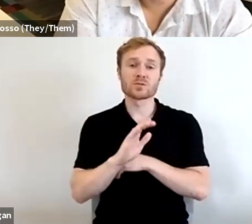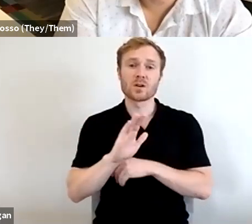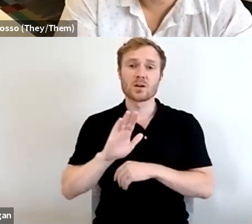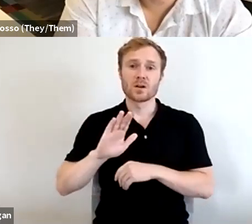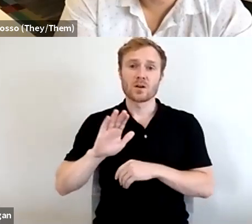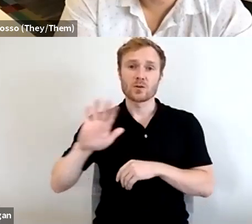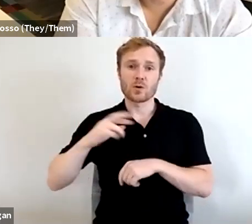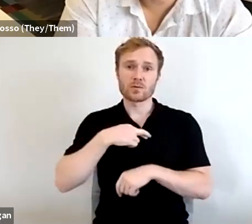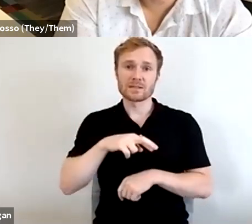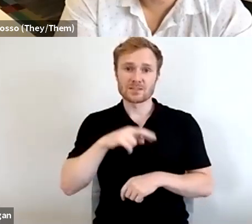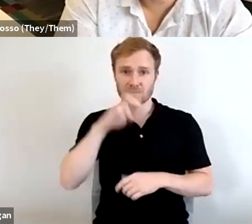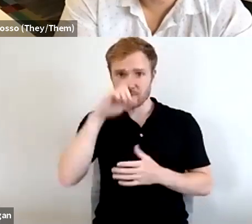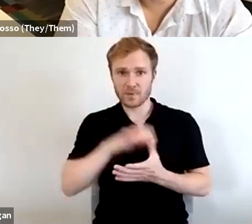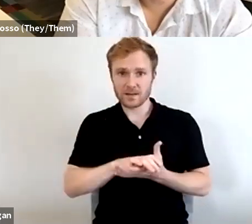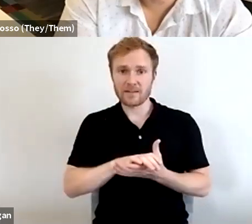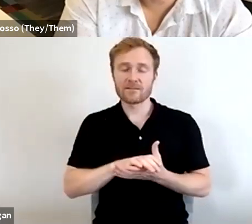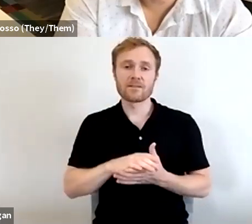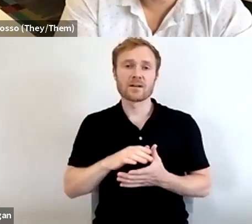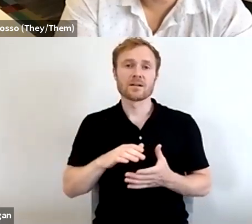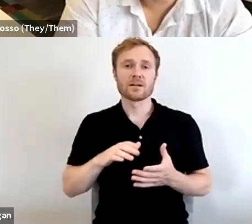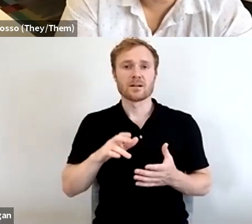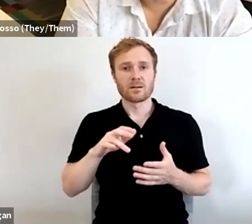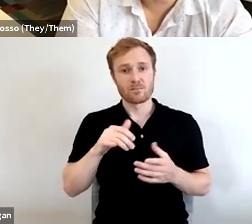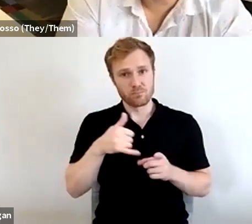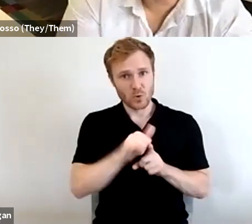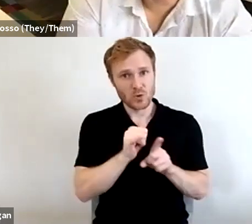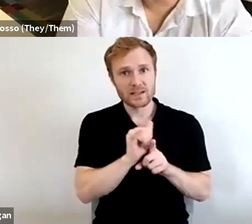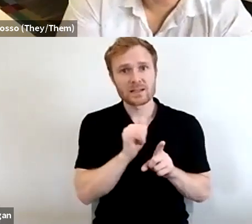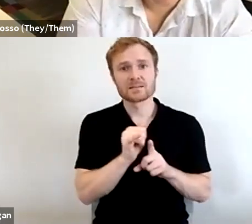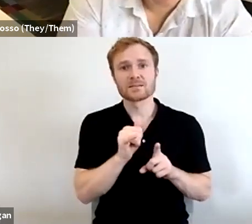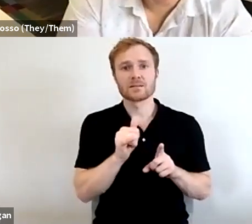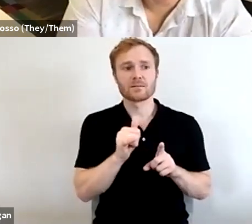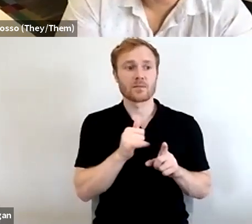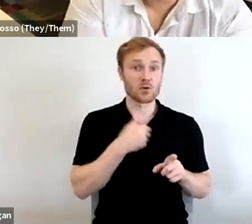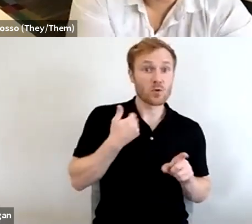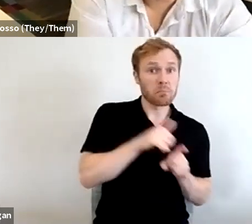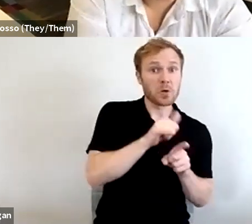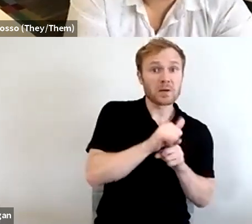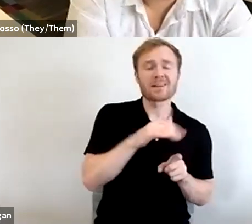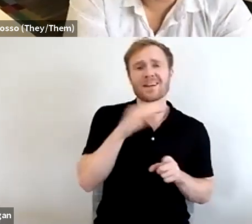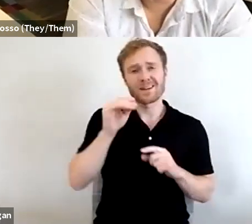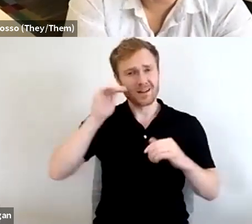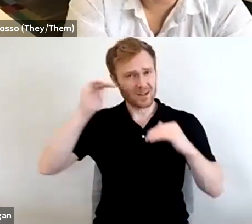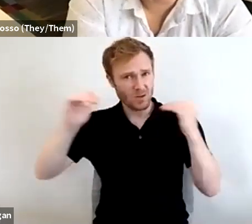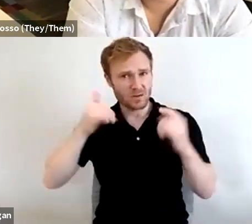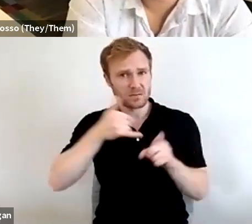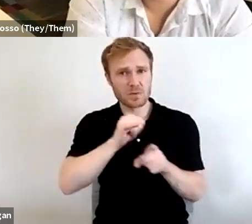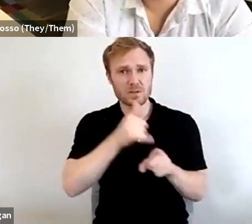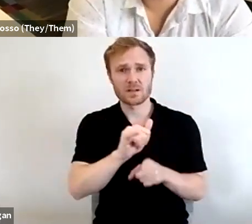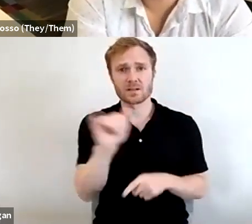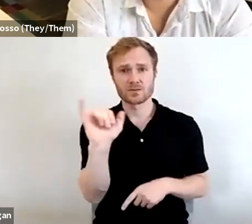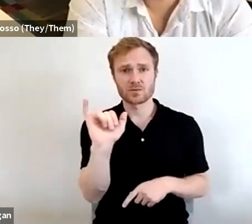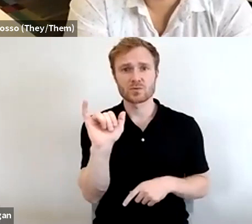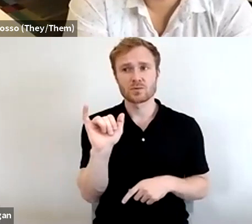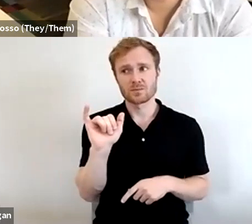displaced. Bullying not only by youth but also by adults, and the bullying by adults happens a